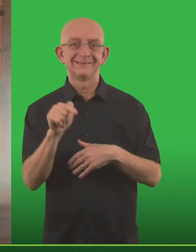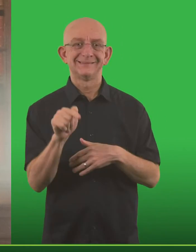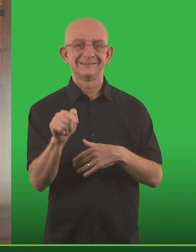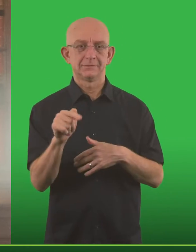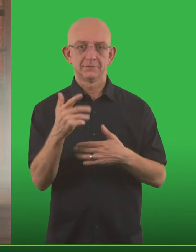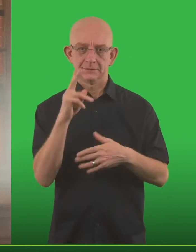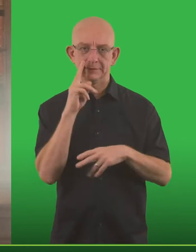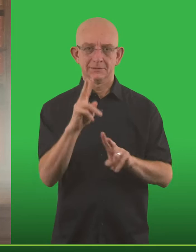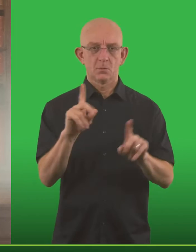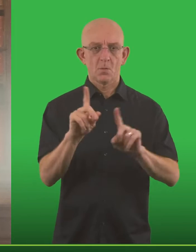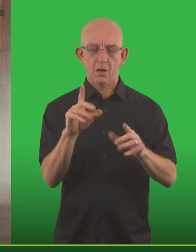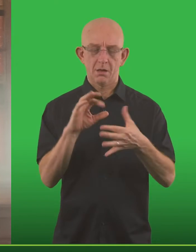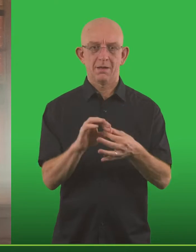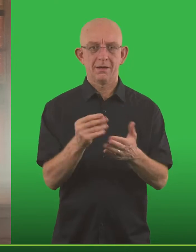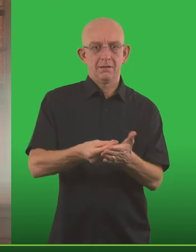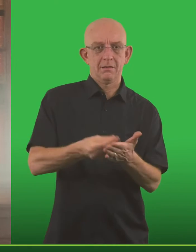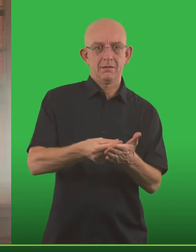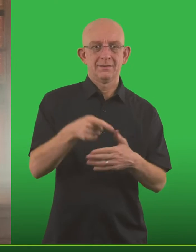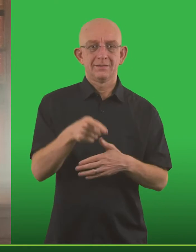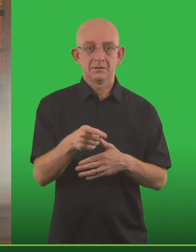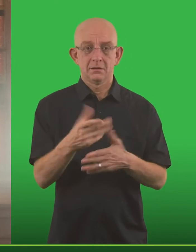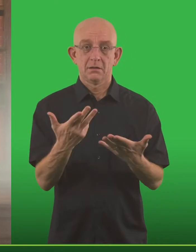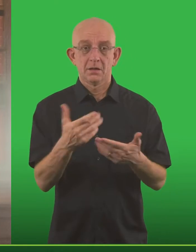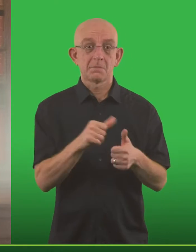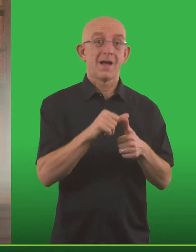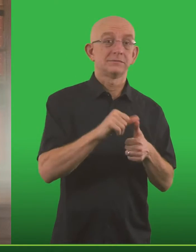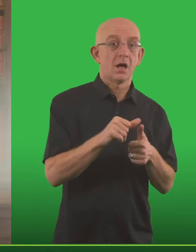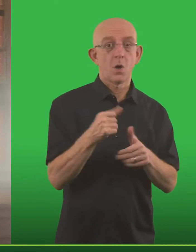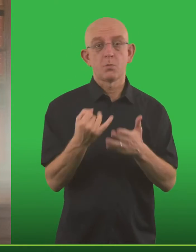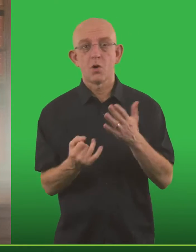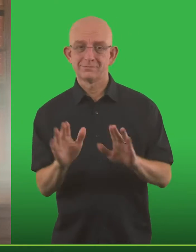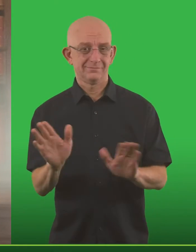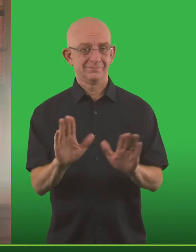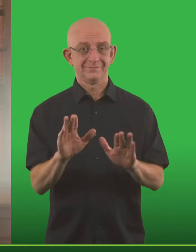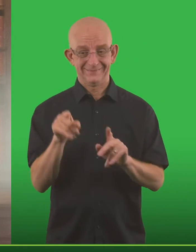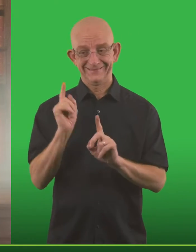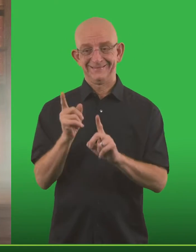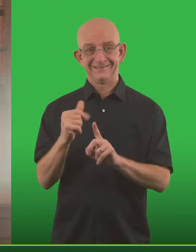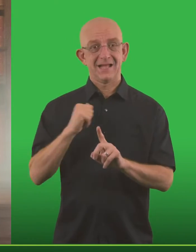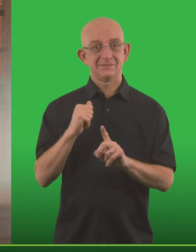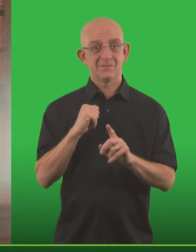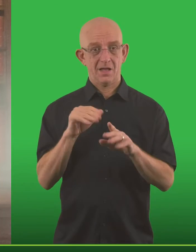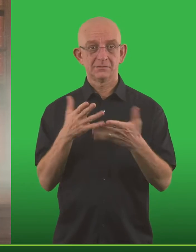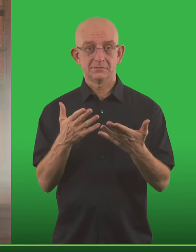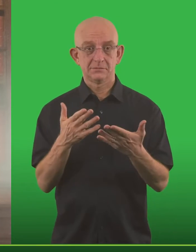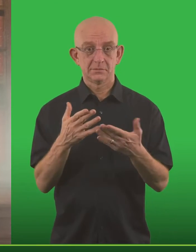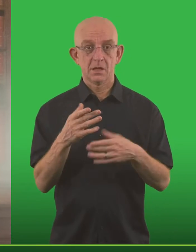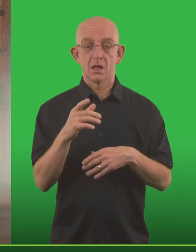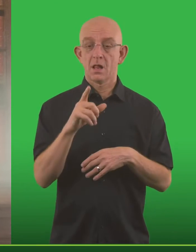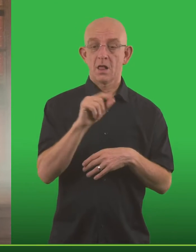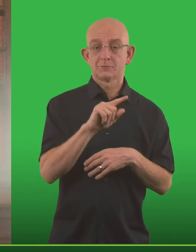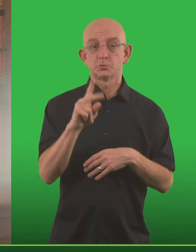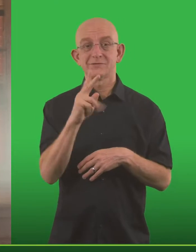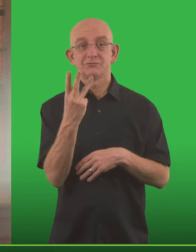modelling. The SAGE modelling seems to have been about on the money. It's no better or worse than was expected.